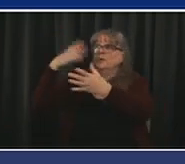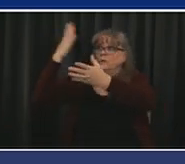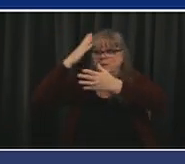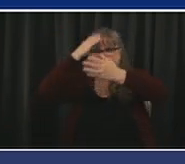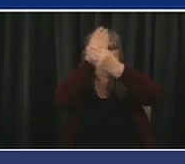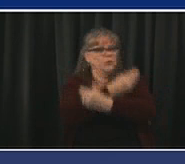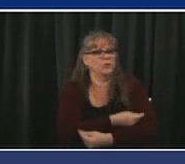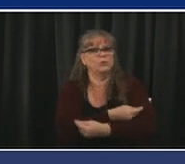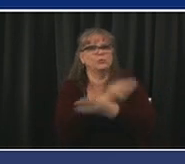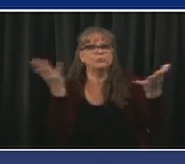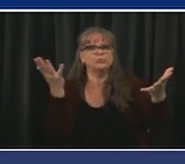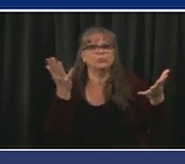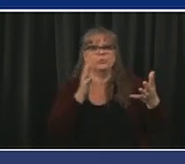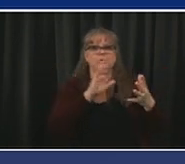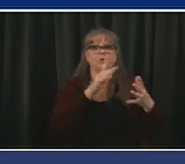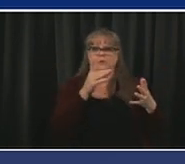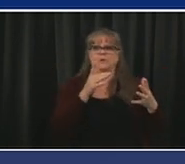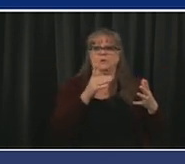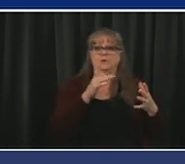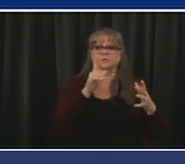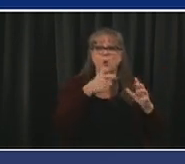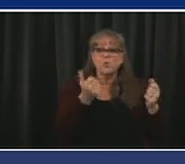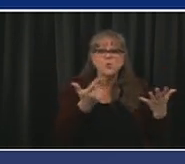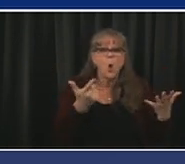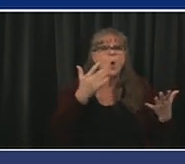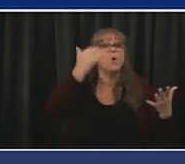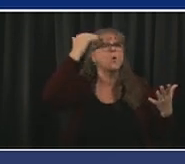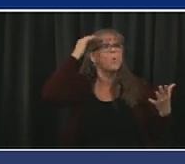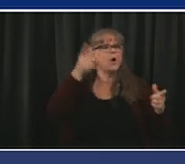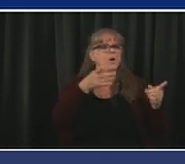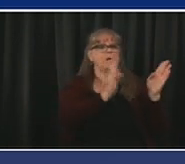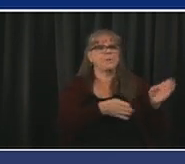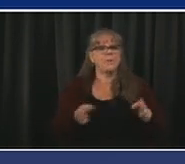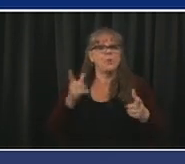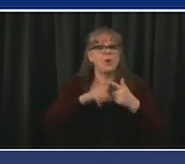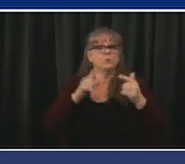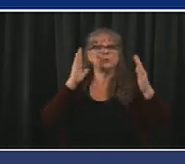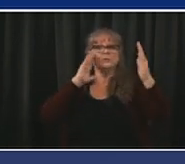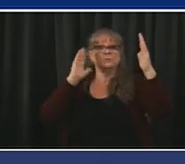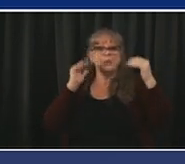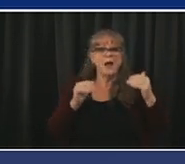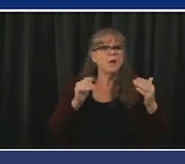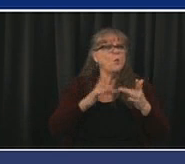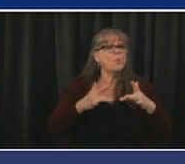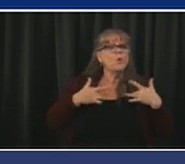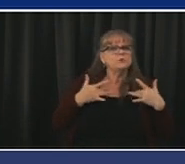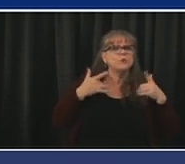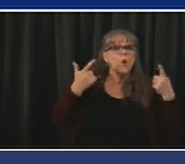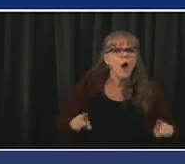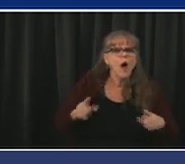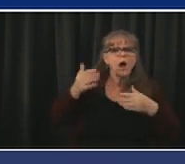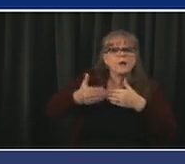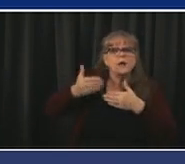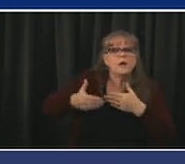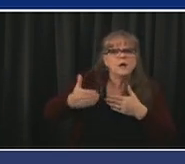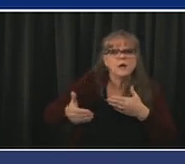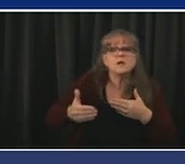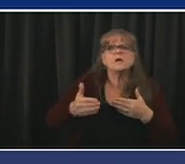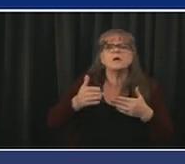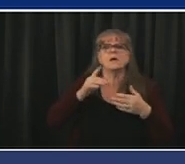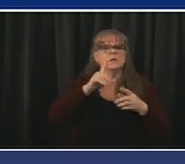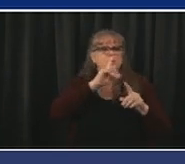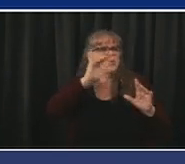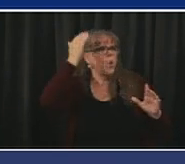and visibility into our process of how we can make sure the vaccine gets into arms and ends the pandemic. If you have